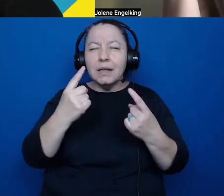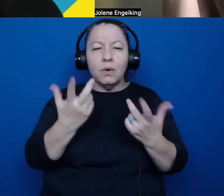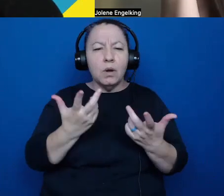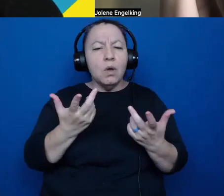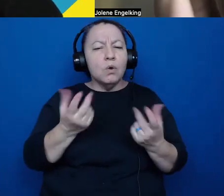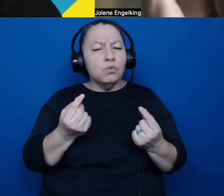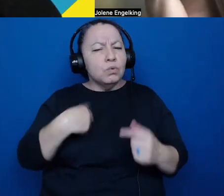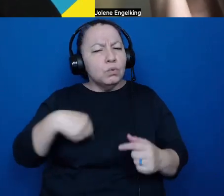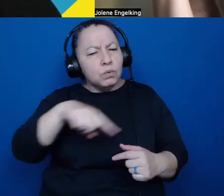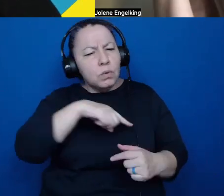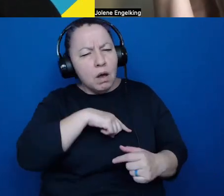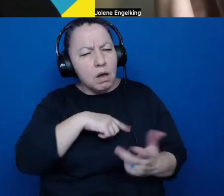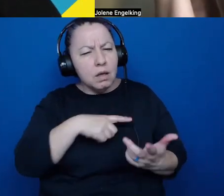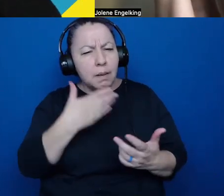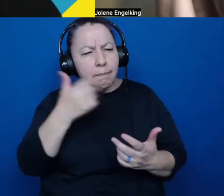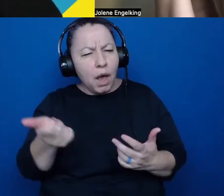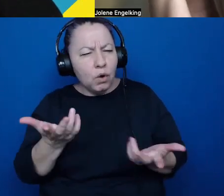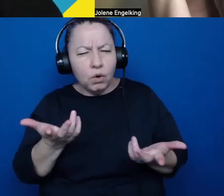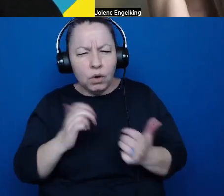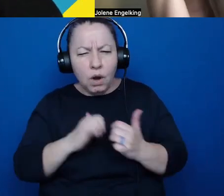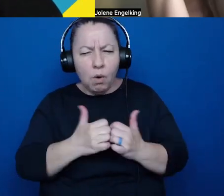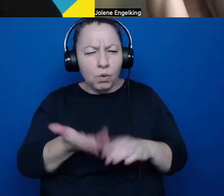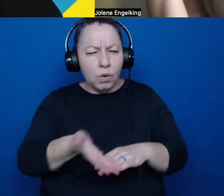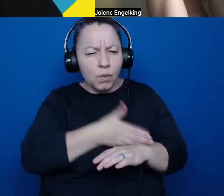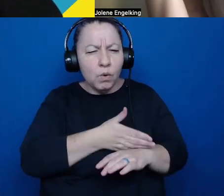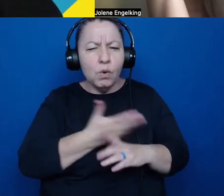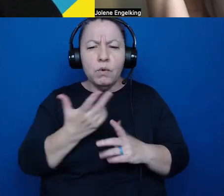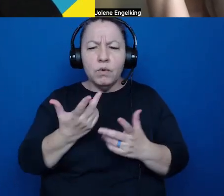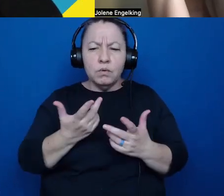you know, better? What can we do differently?